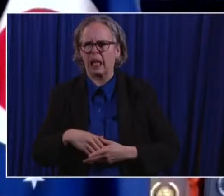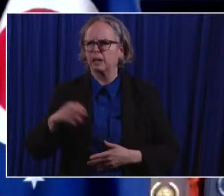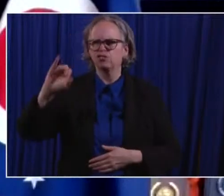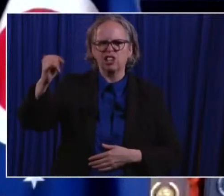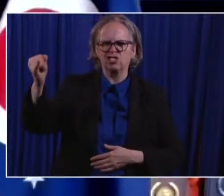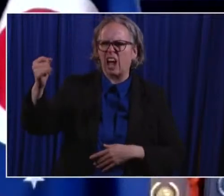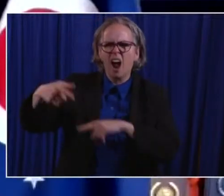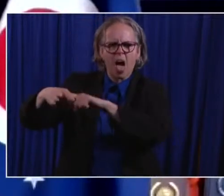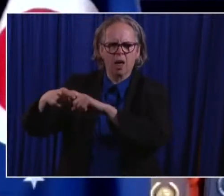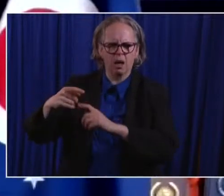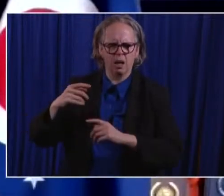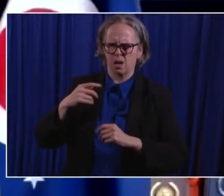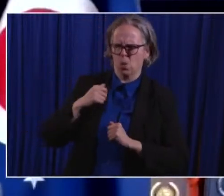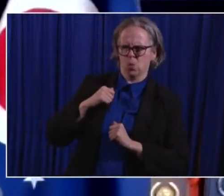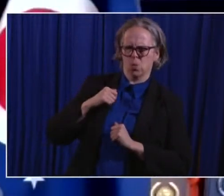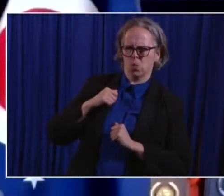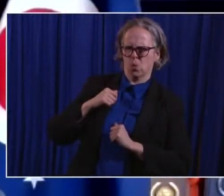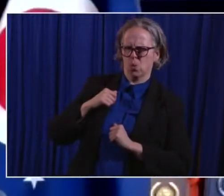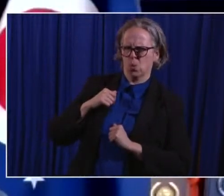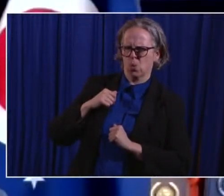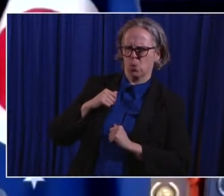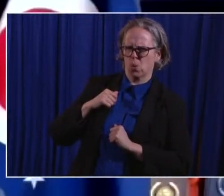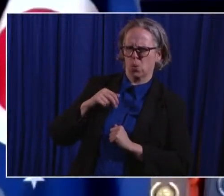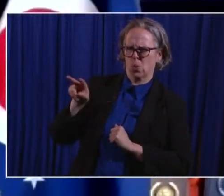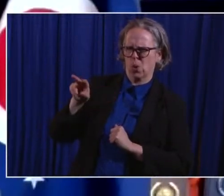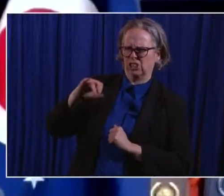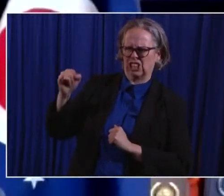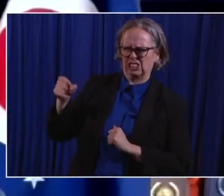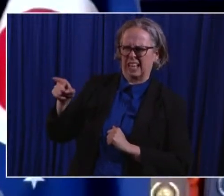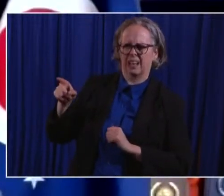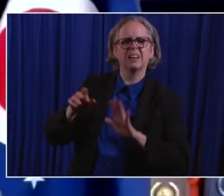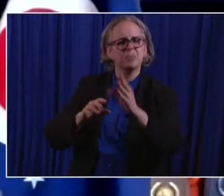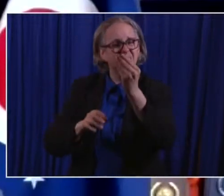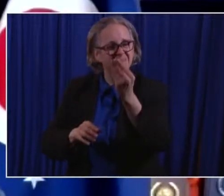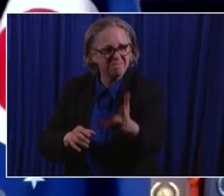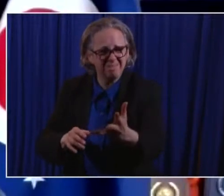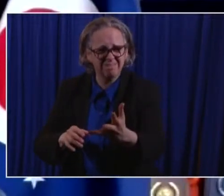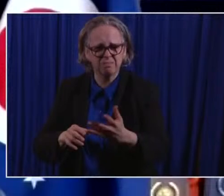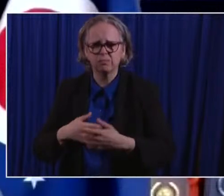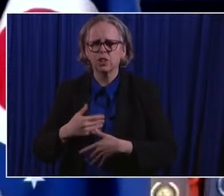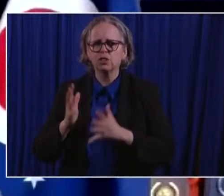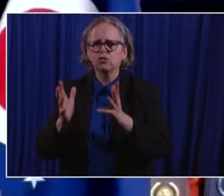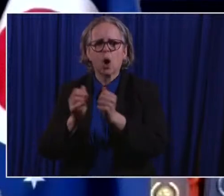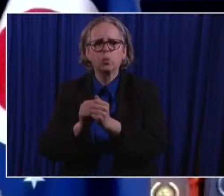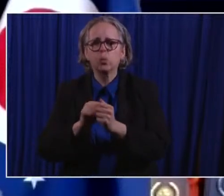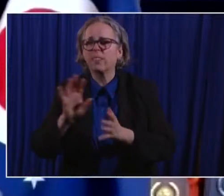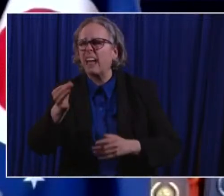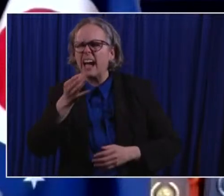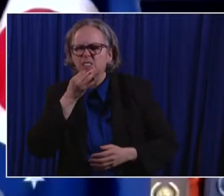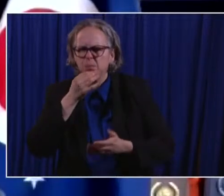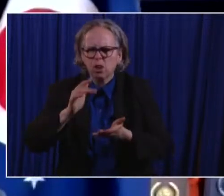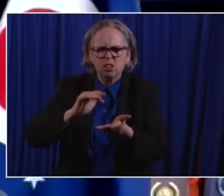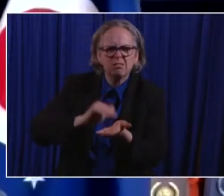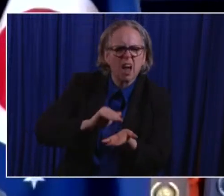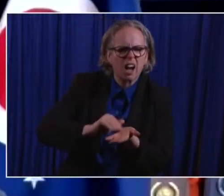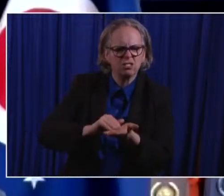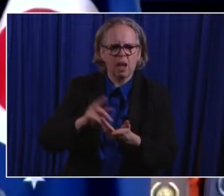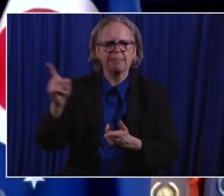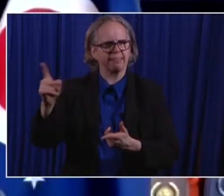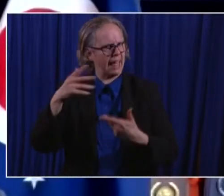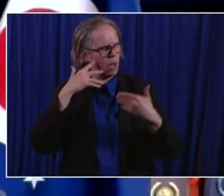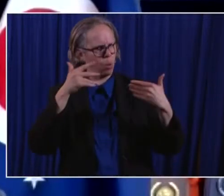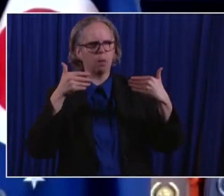other things. But when you talk to the people who are in the healthcare community, the doctors, they're getting vaccinated. I think there's a very strong,